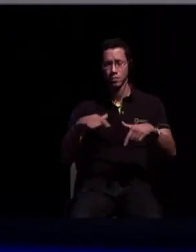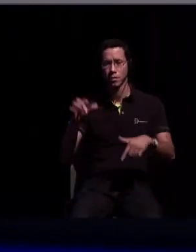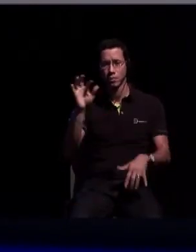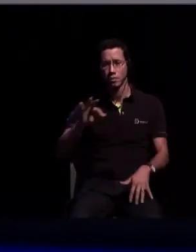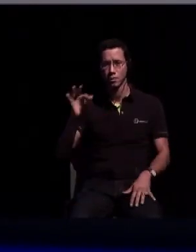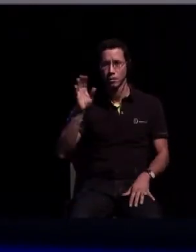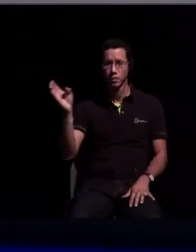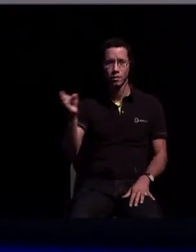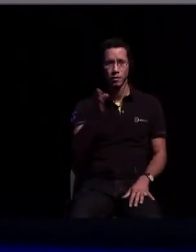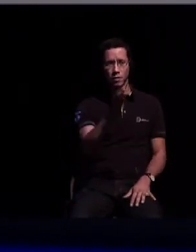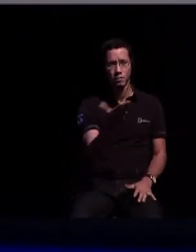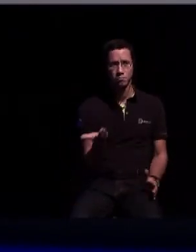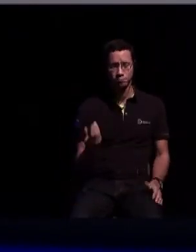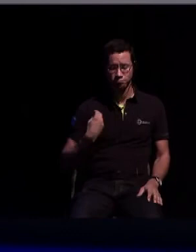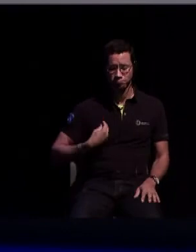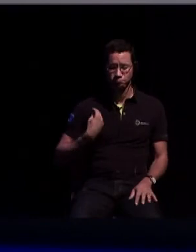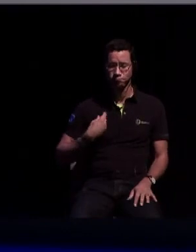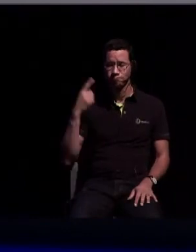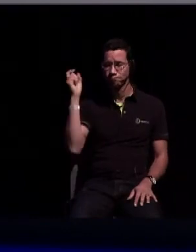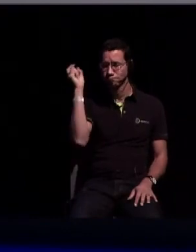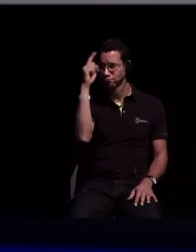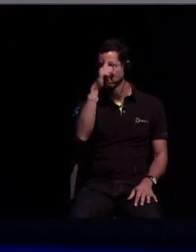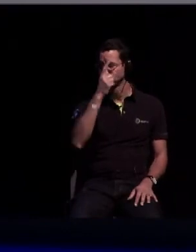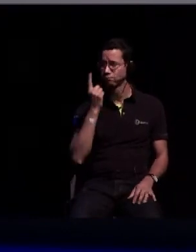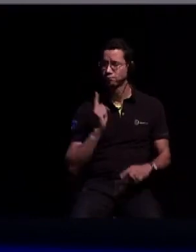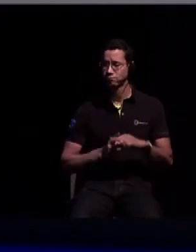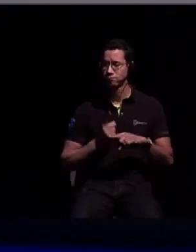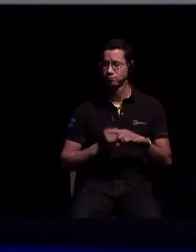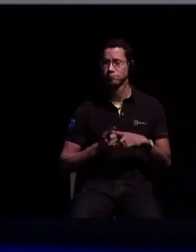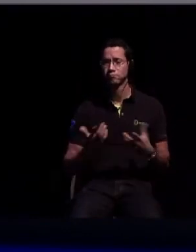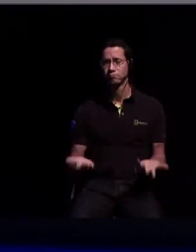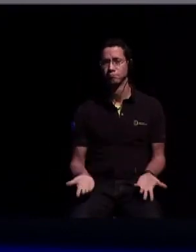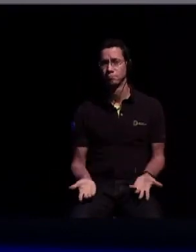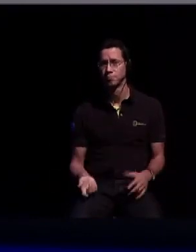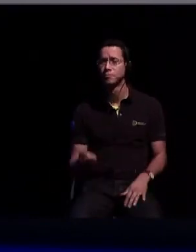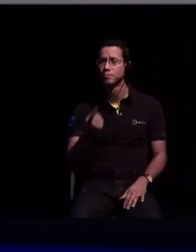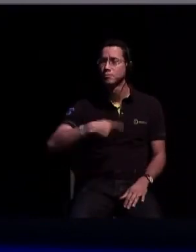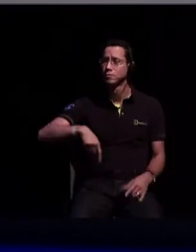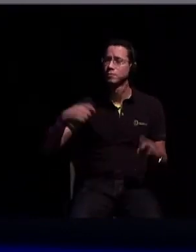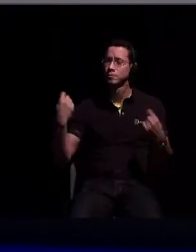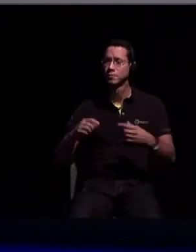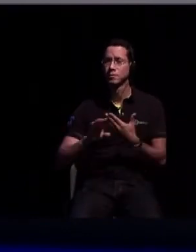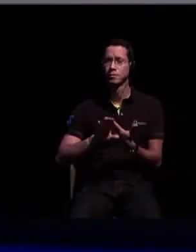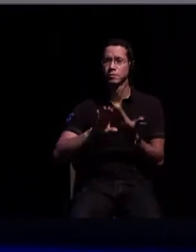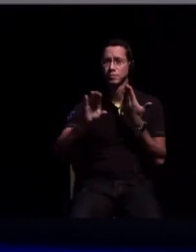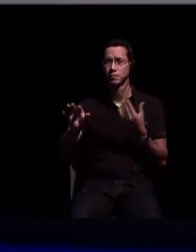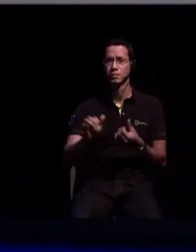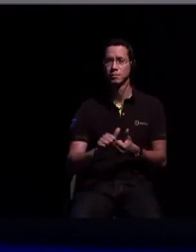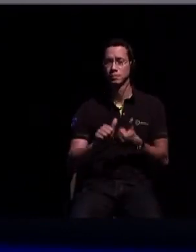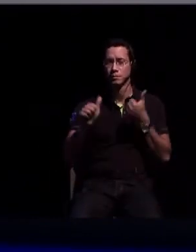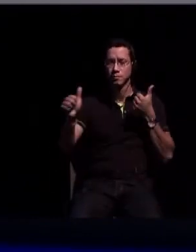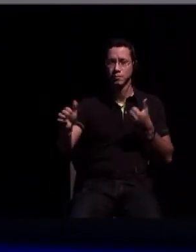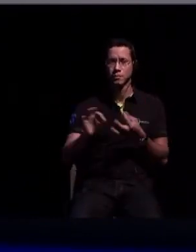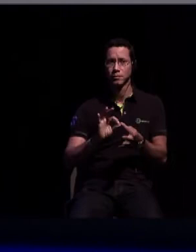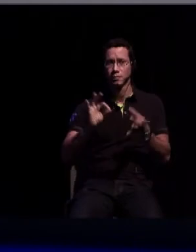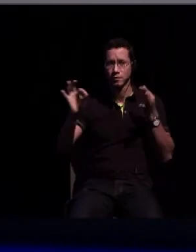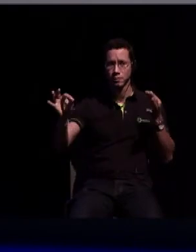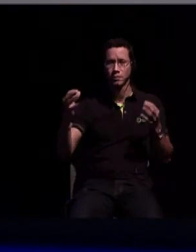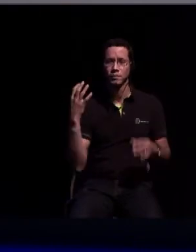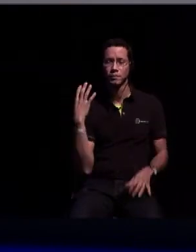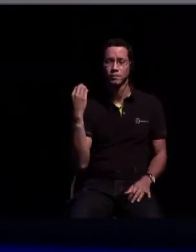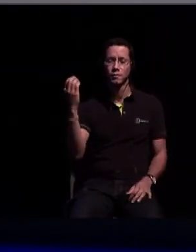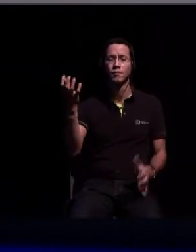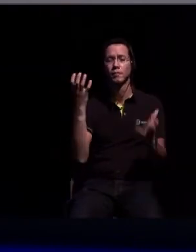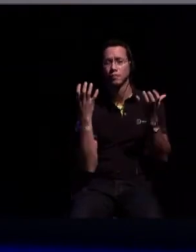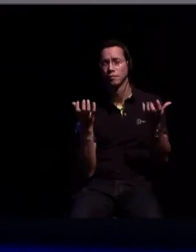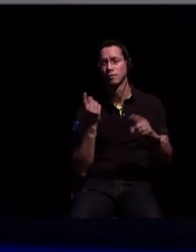so stressed that you need that feeling of getting away, that distance that comes through travel. I actually want to see people having beautiful